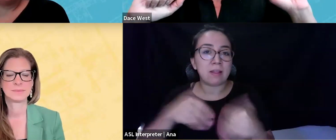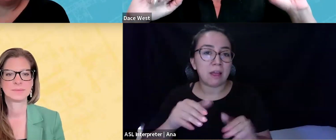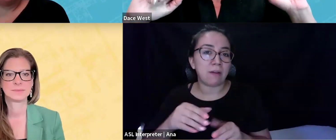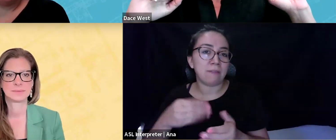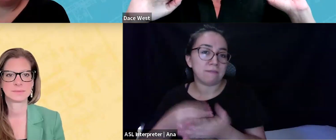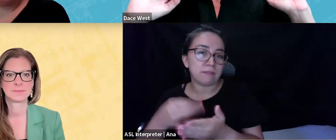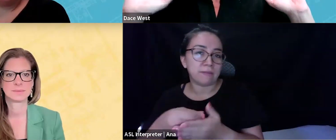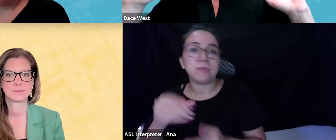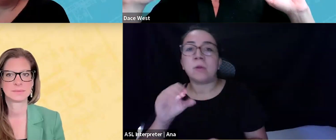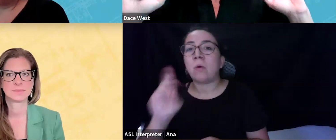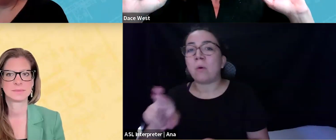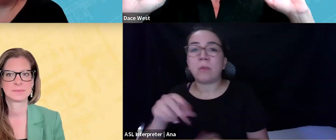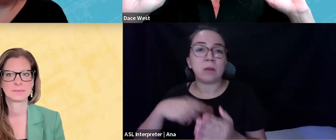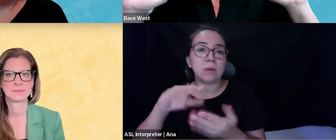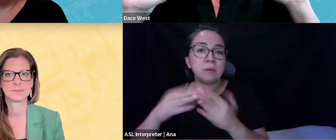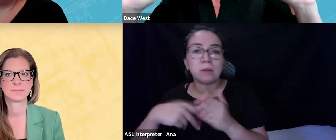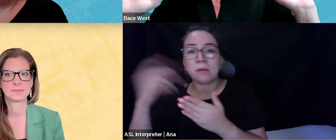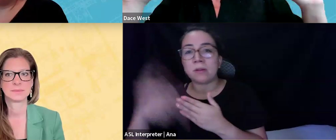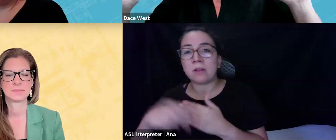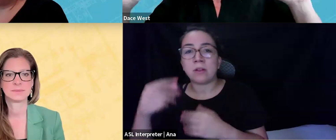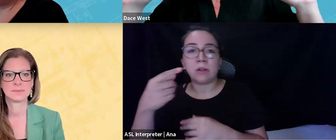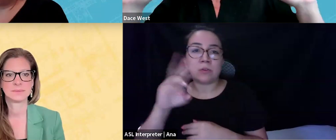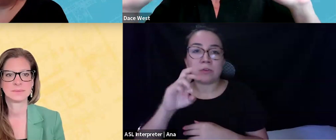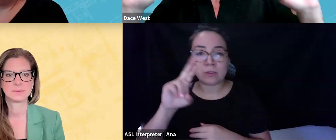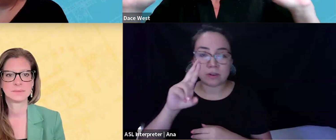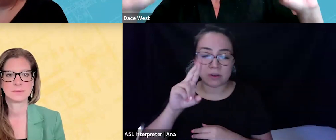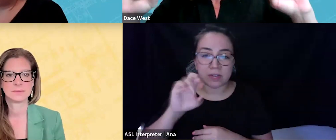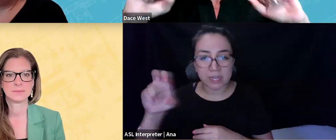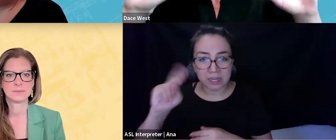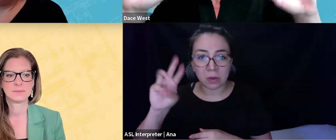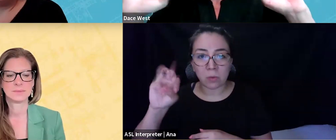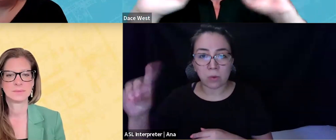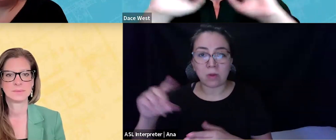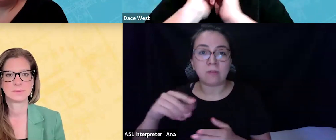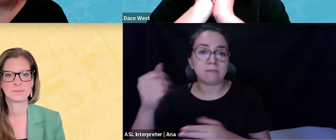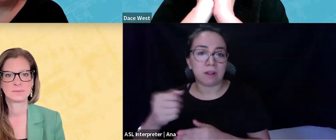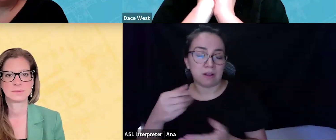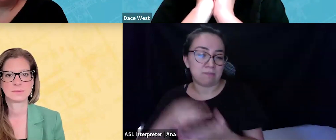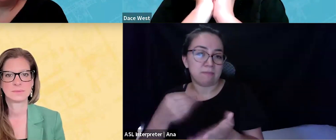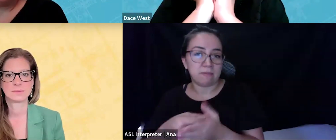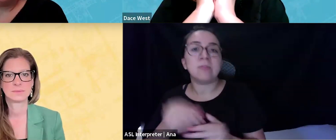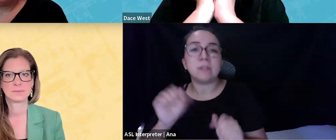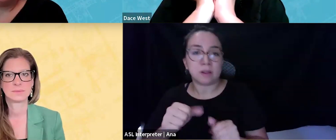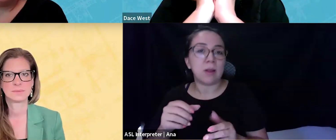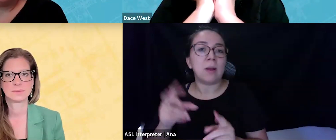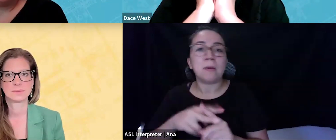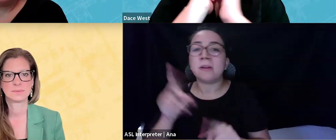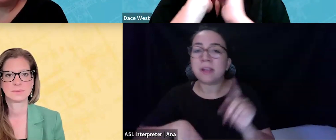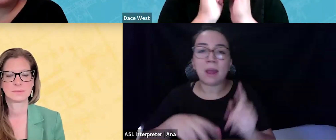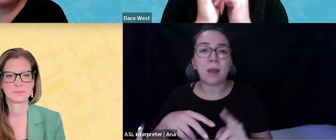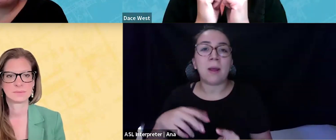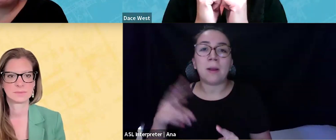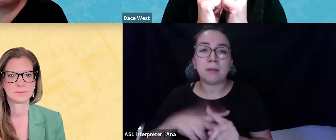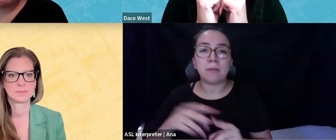Community Grants Program and the Greenwood Fund. You could apply in those 2 buckets. You cannot apply for more than one